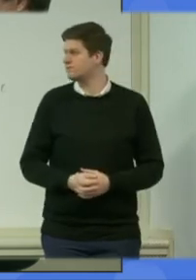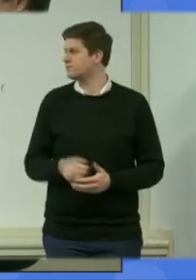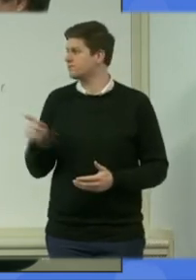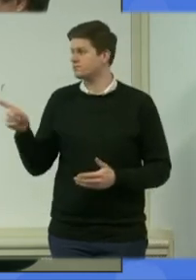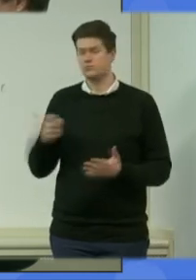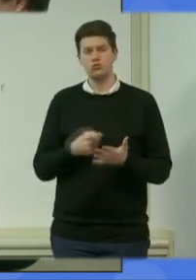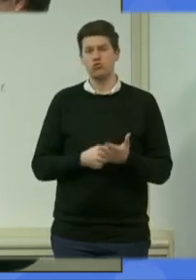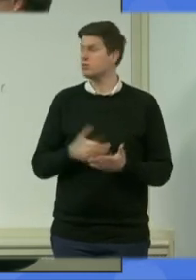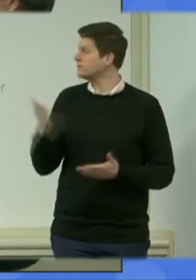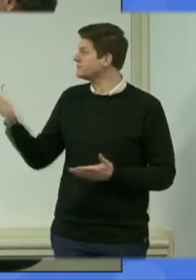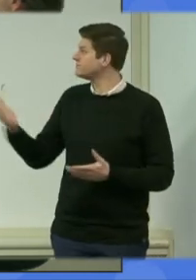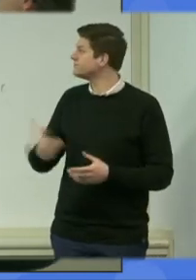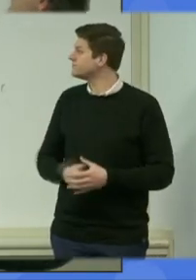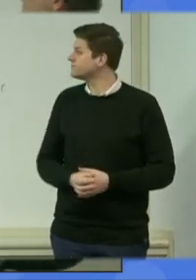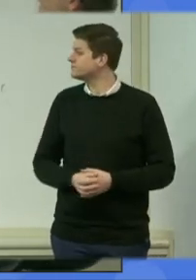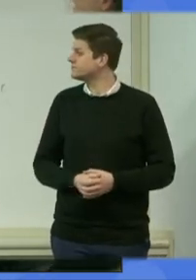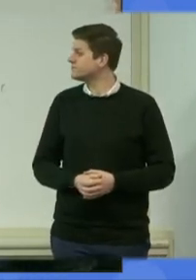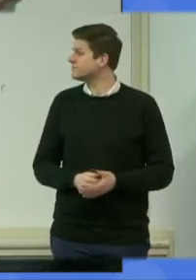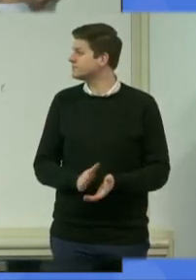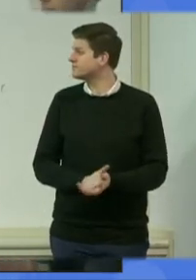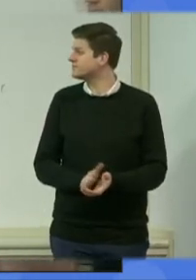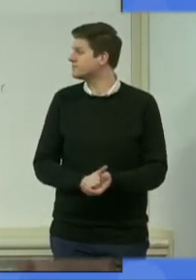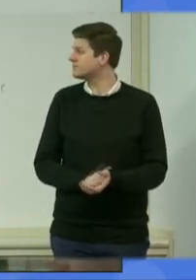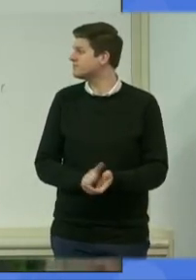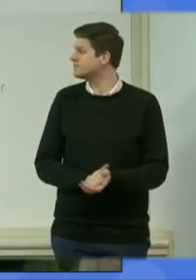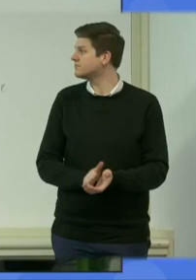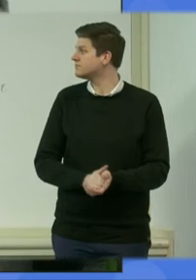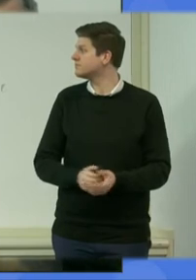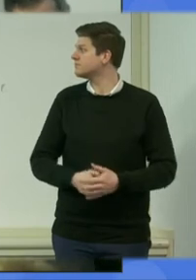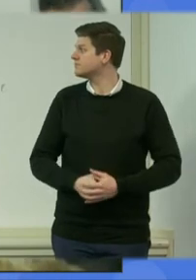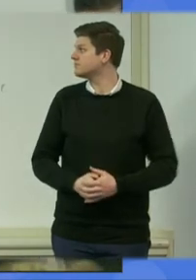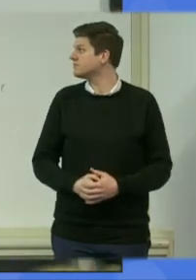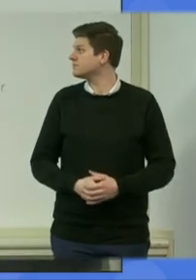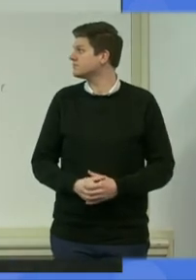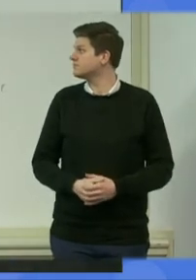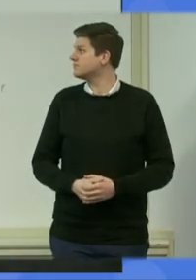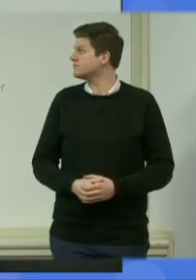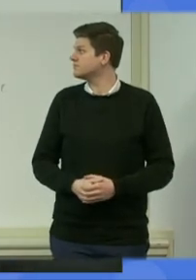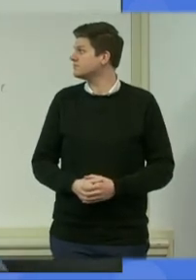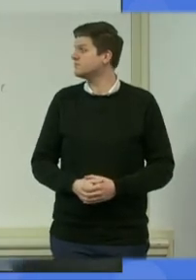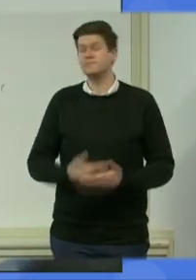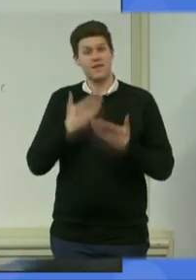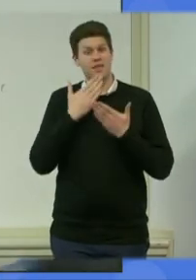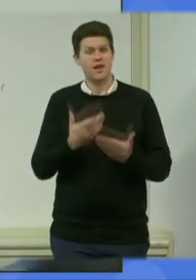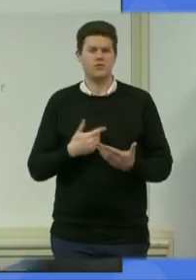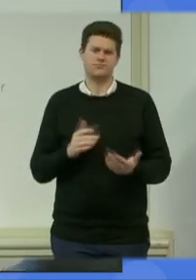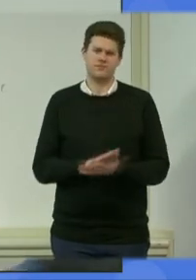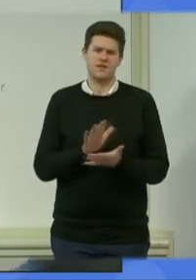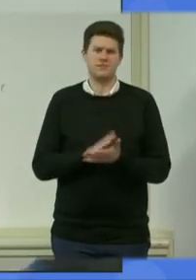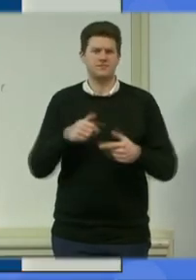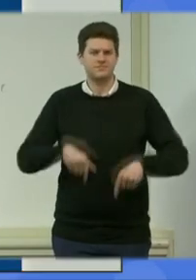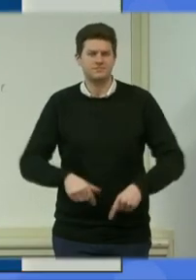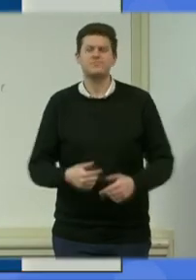very much. That's, thank you. It's great to be here. I must